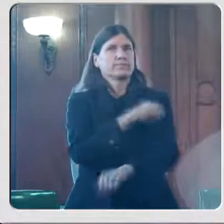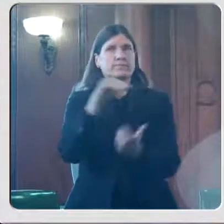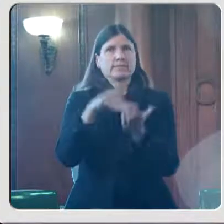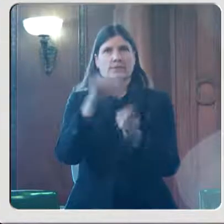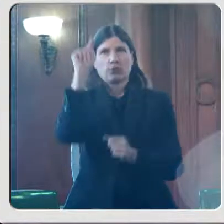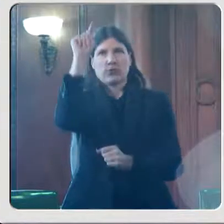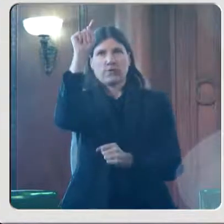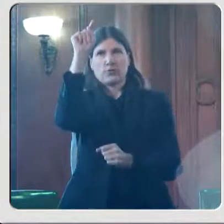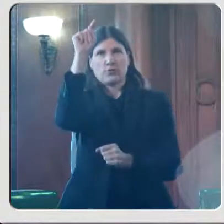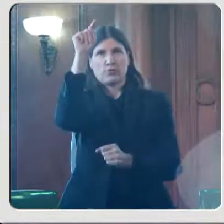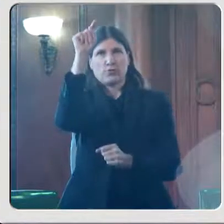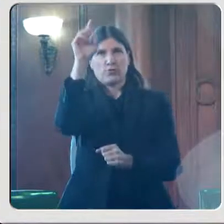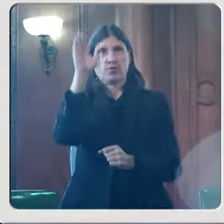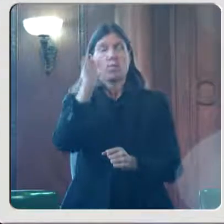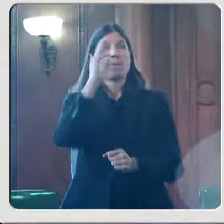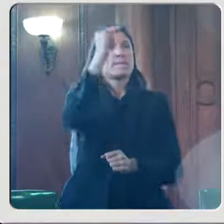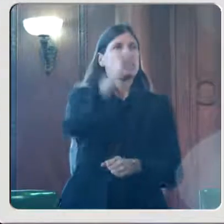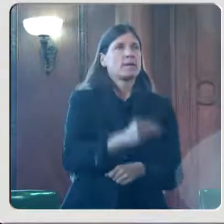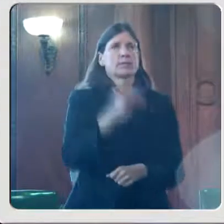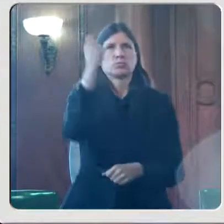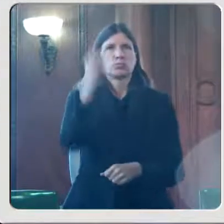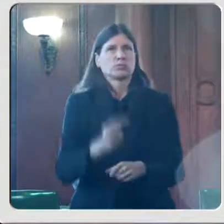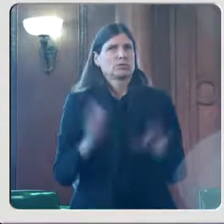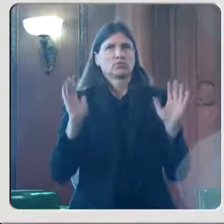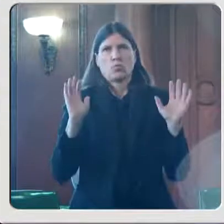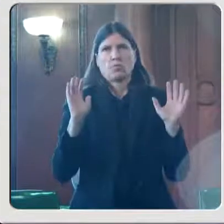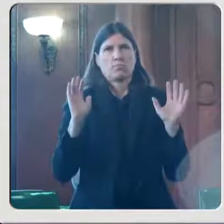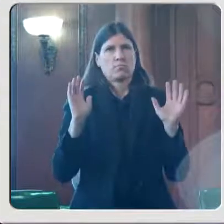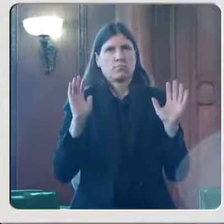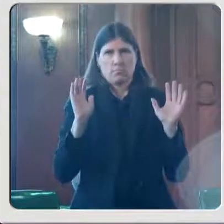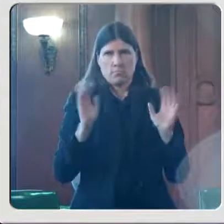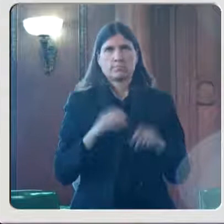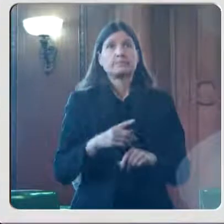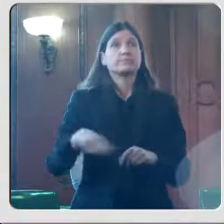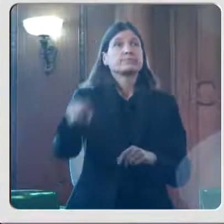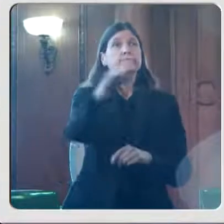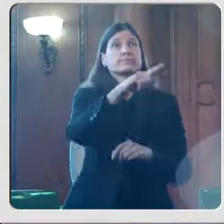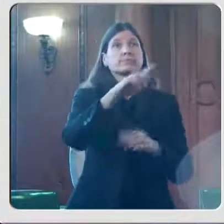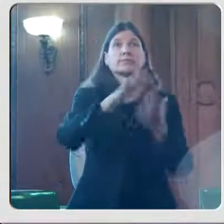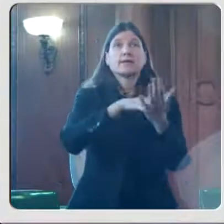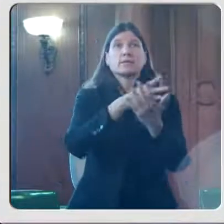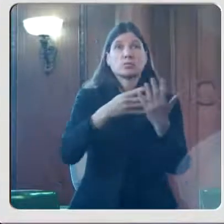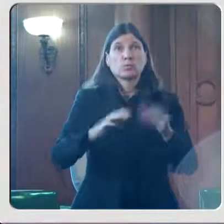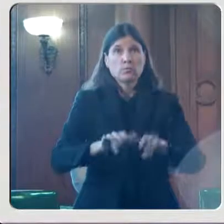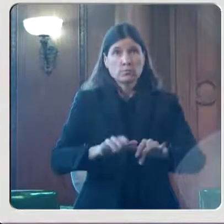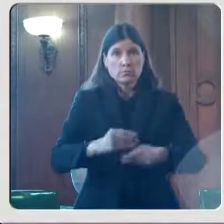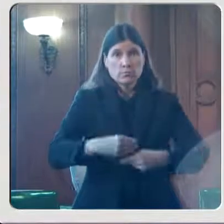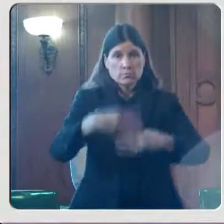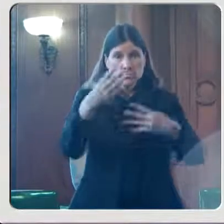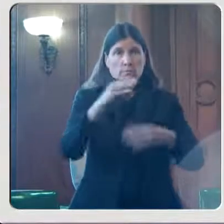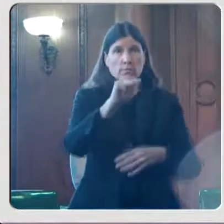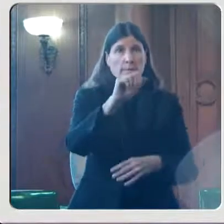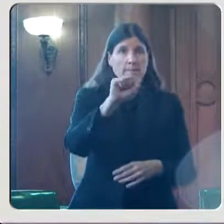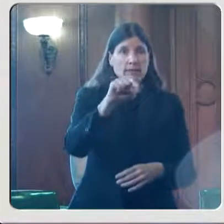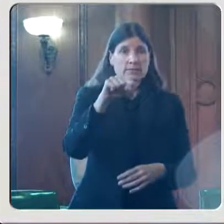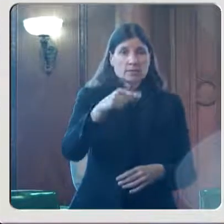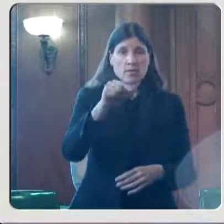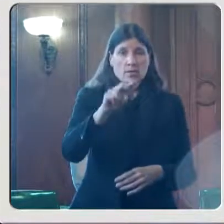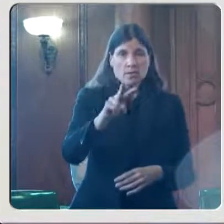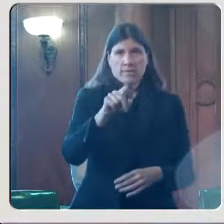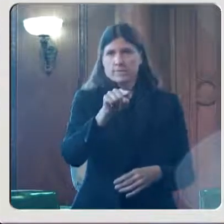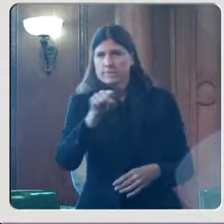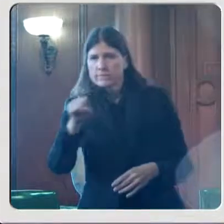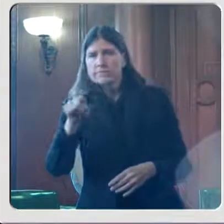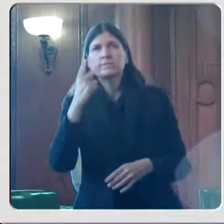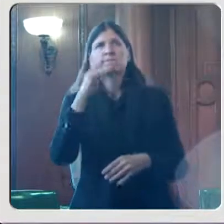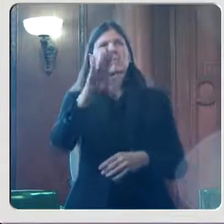Monday and Tuesday because of limited supply. We also, over the weekend, vaccinated 50 individuals at the Mason Square Health Center